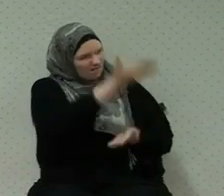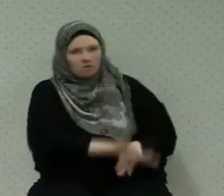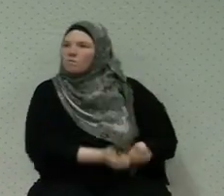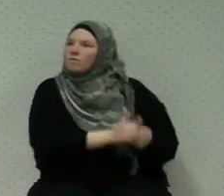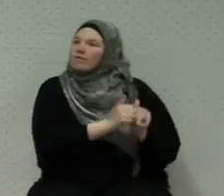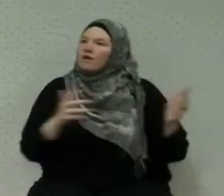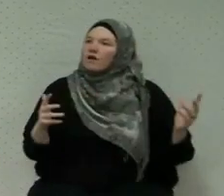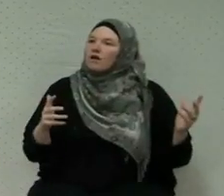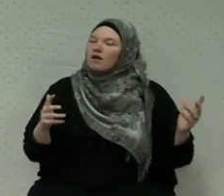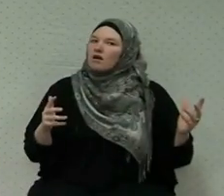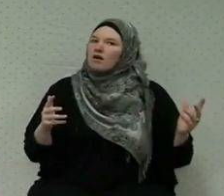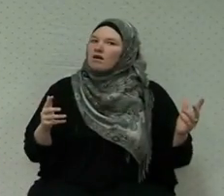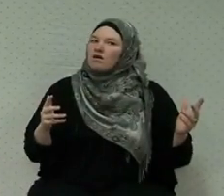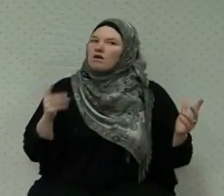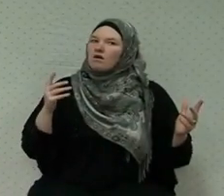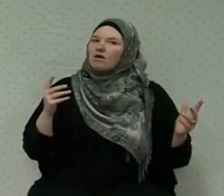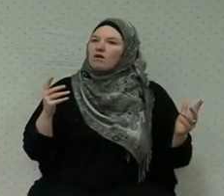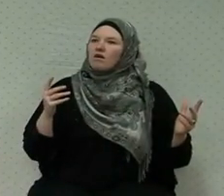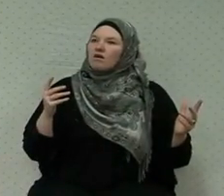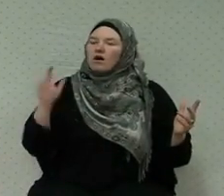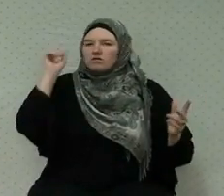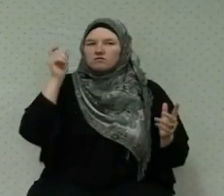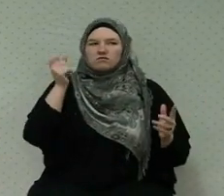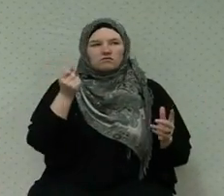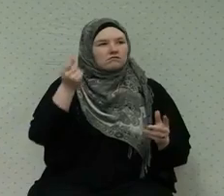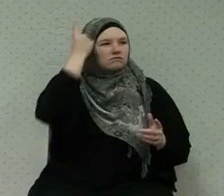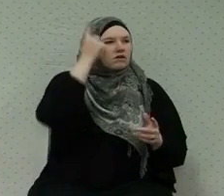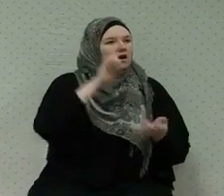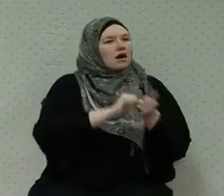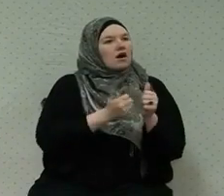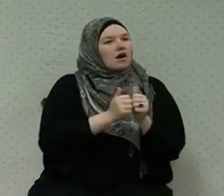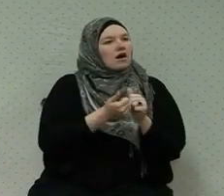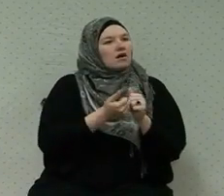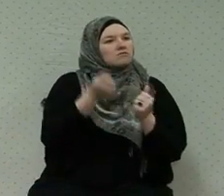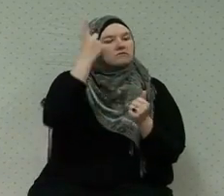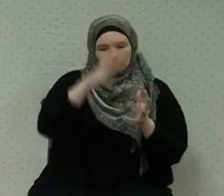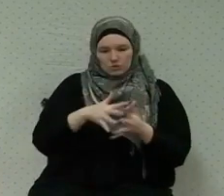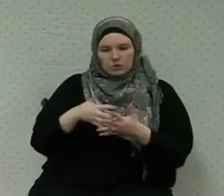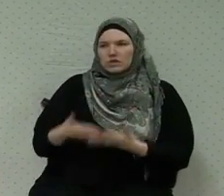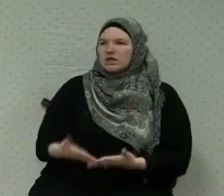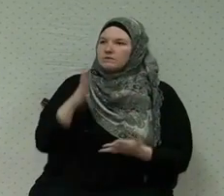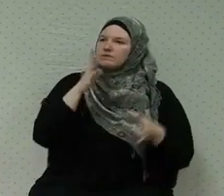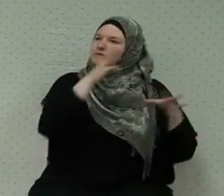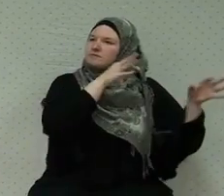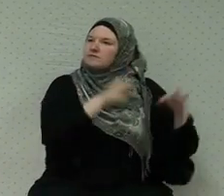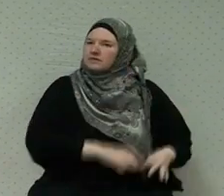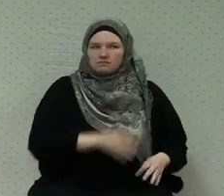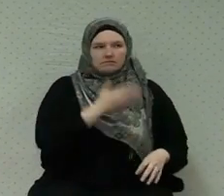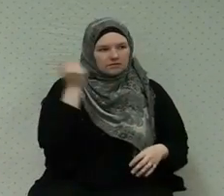without putting on your eyes this divine goggle, the